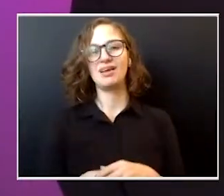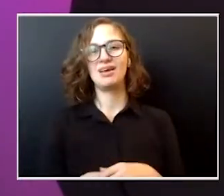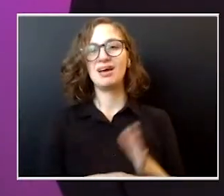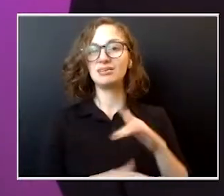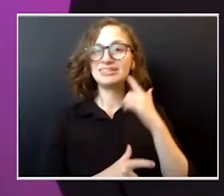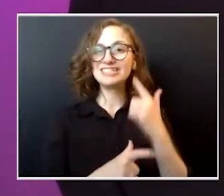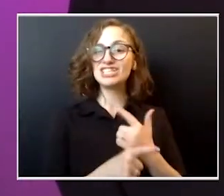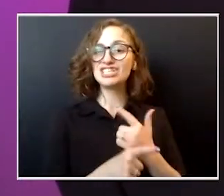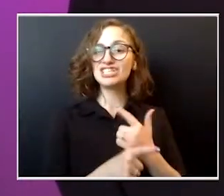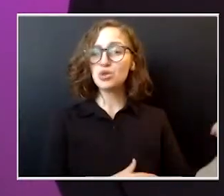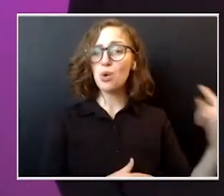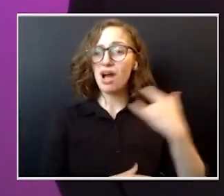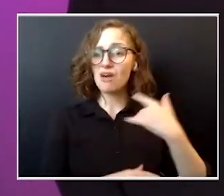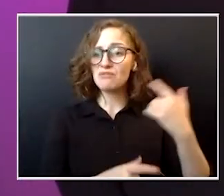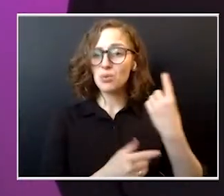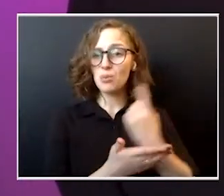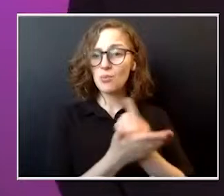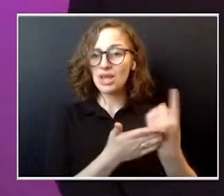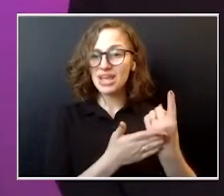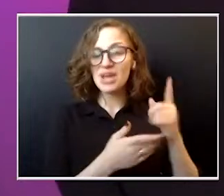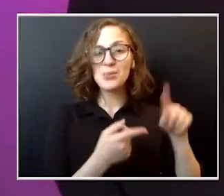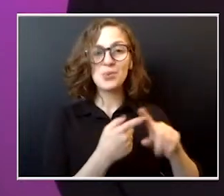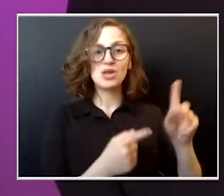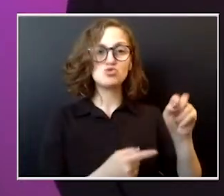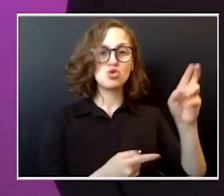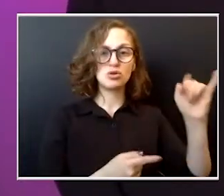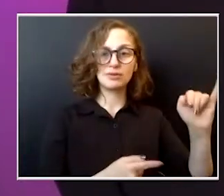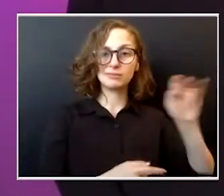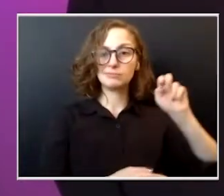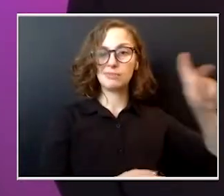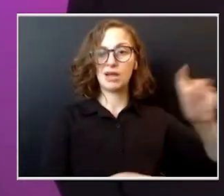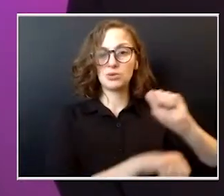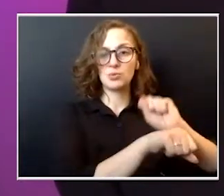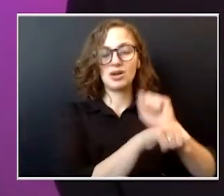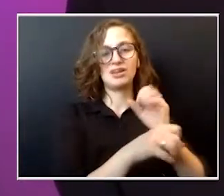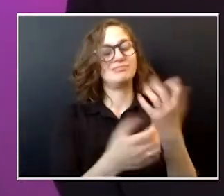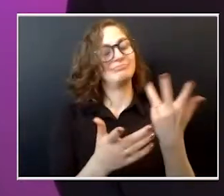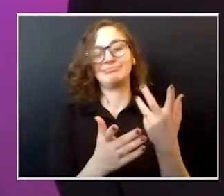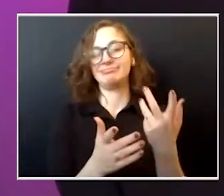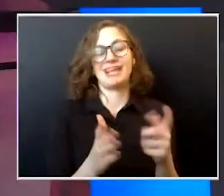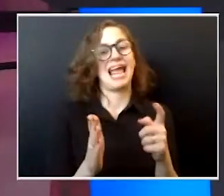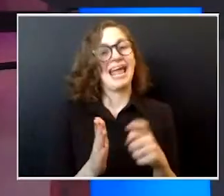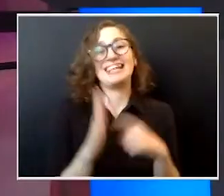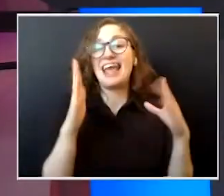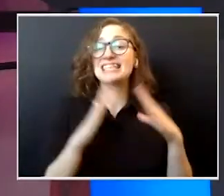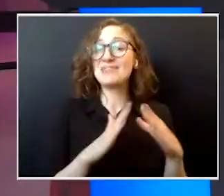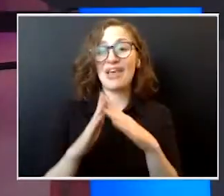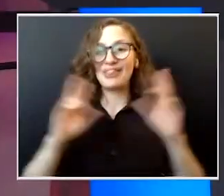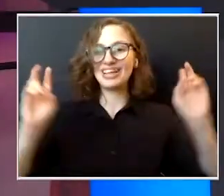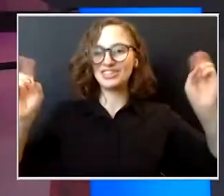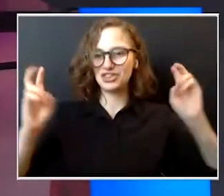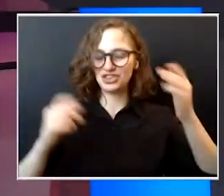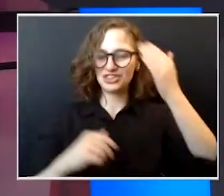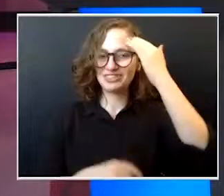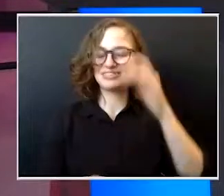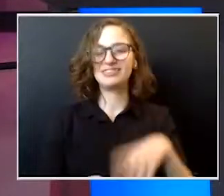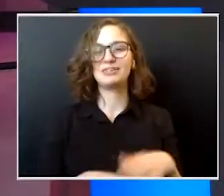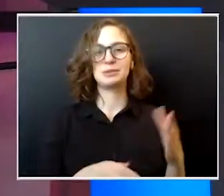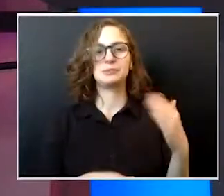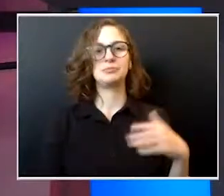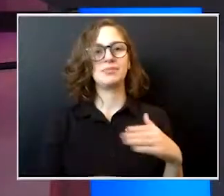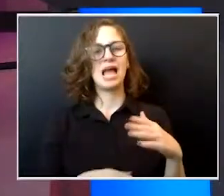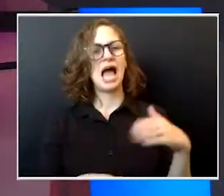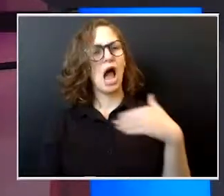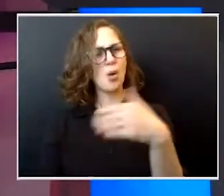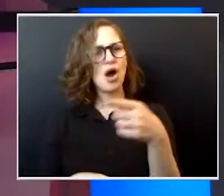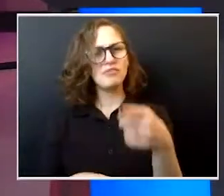to work, and so we had a really, I mean, like Tori said, village. Yeah. It was a great team. Tim wants to know how often you performed the surgery that was done